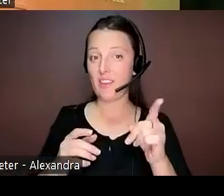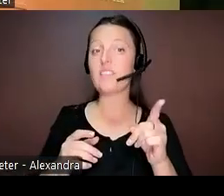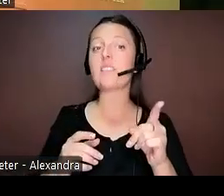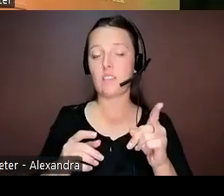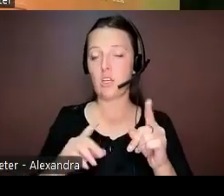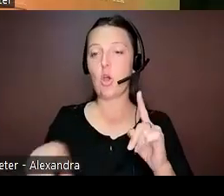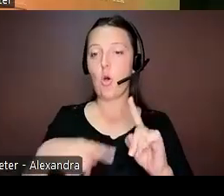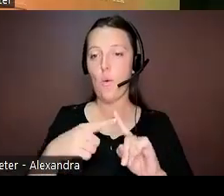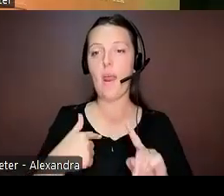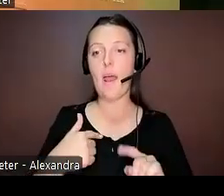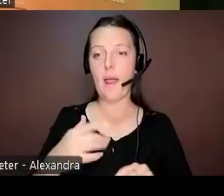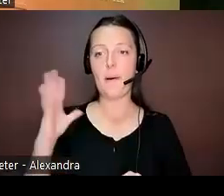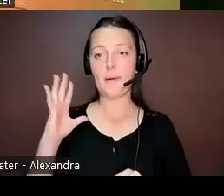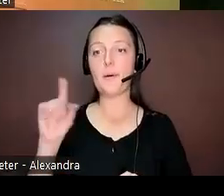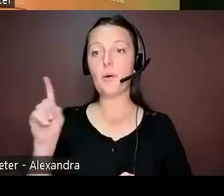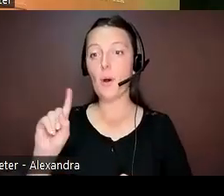around November of